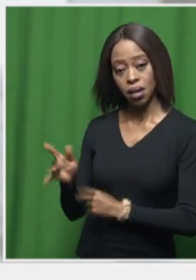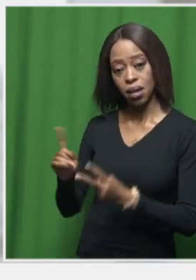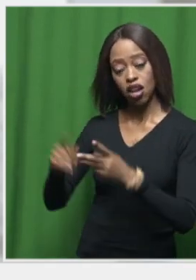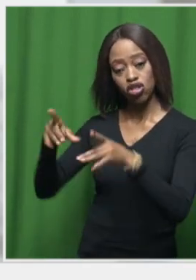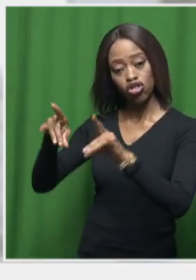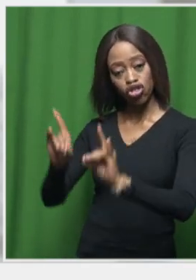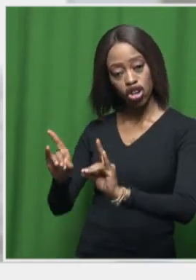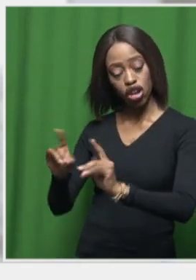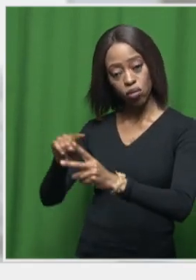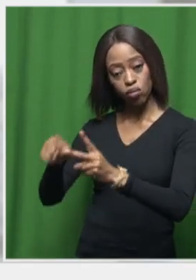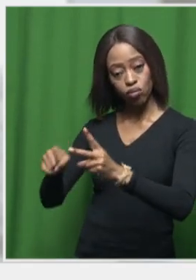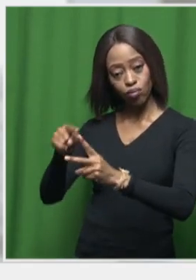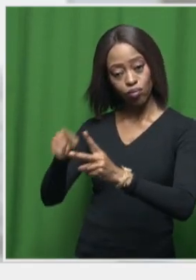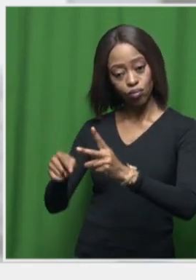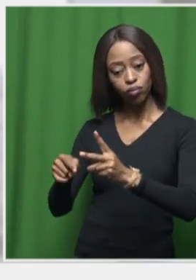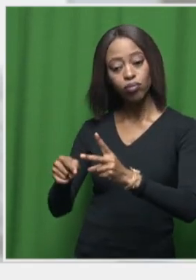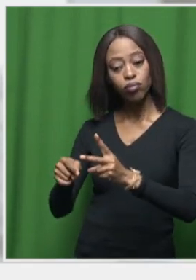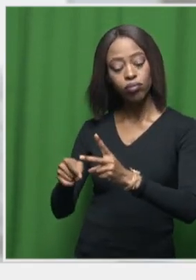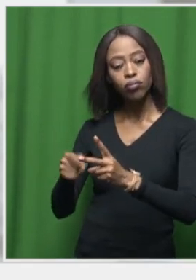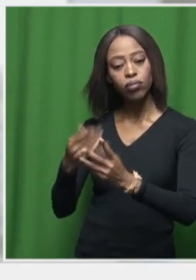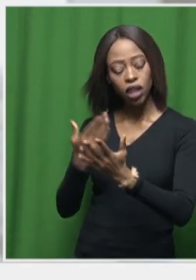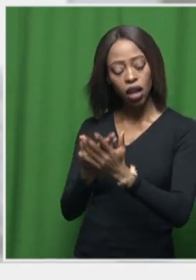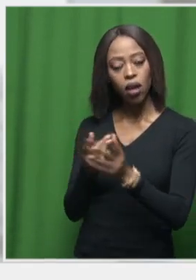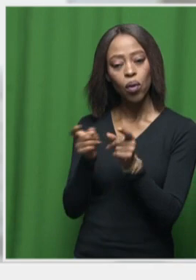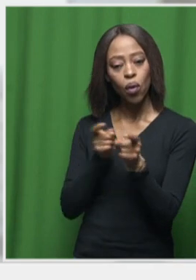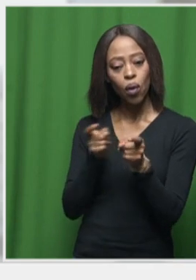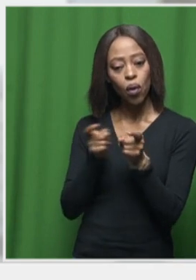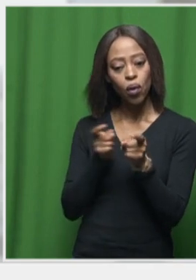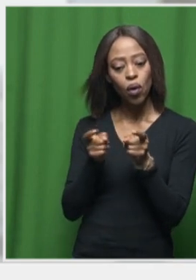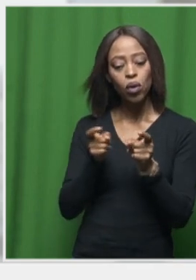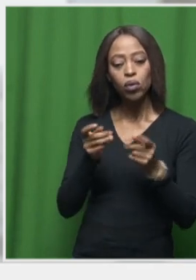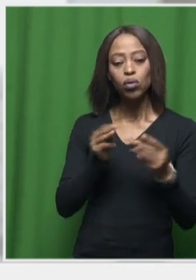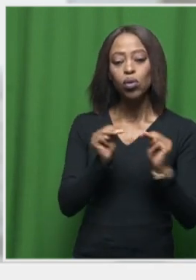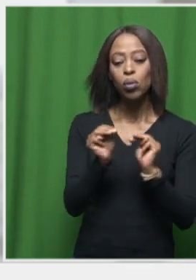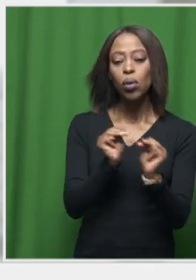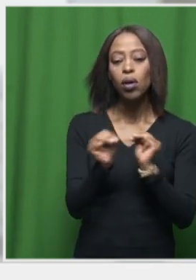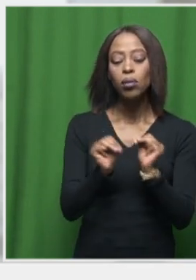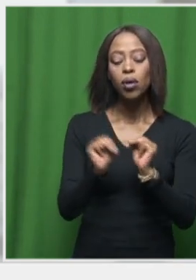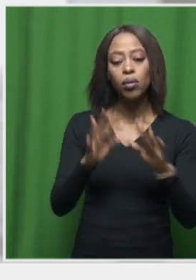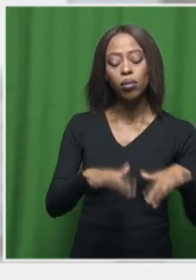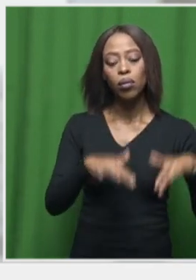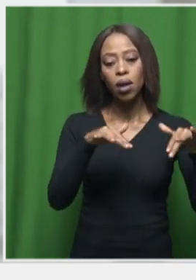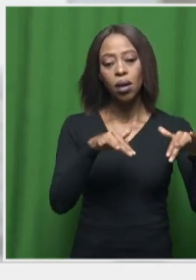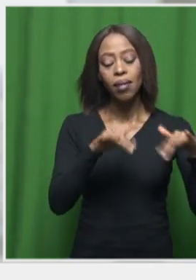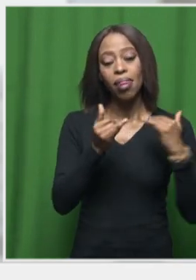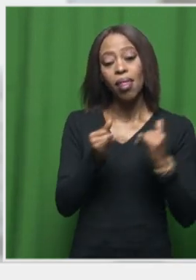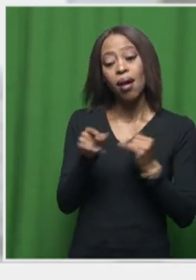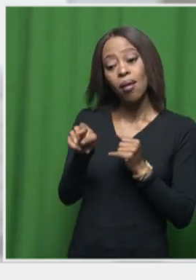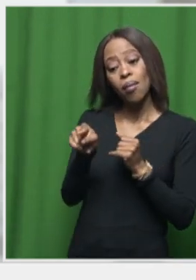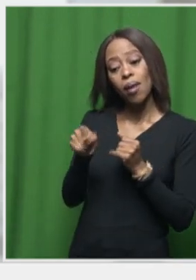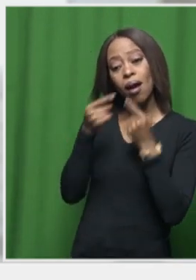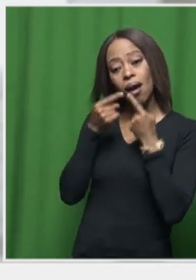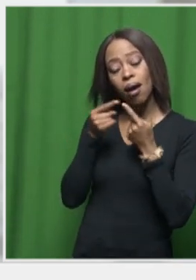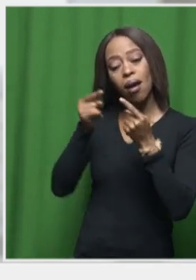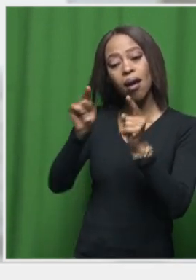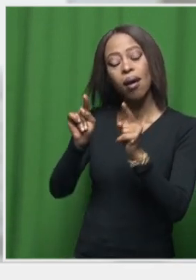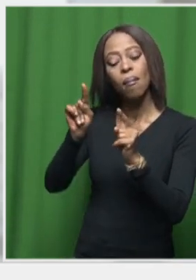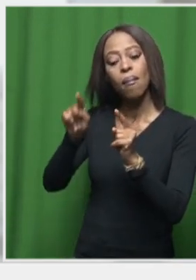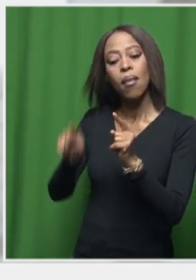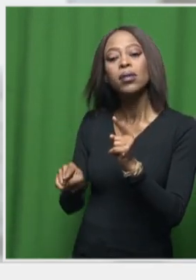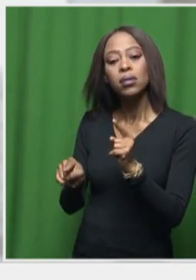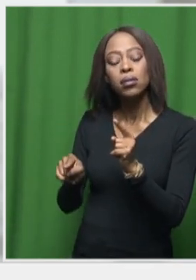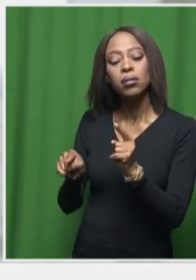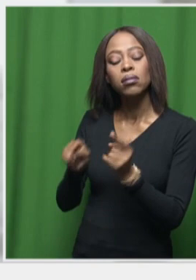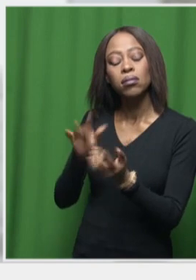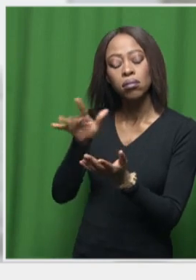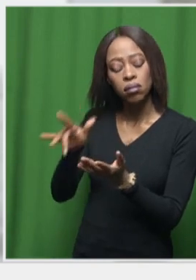Chairperson joint control over the precincts of Parliament. So that place had to be declared a precinct of